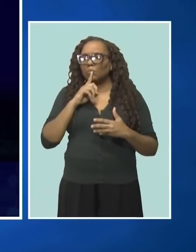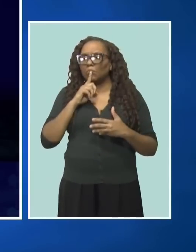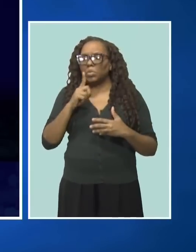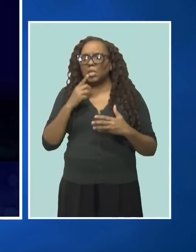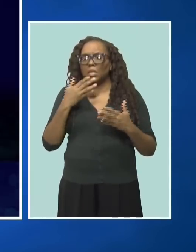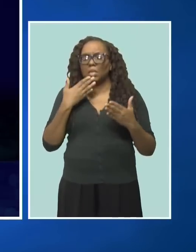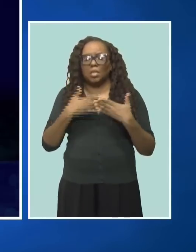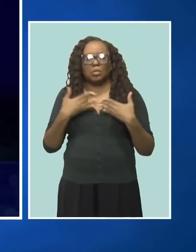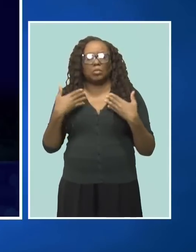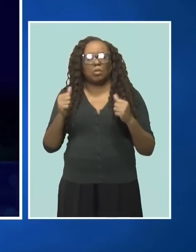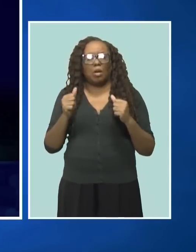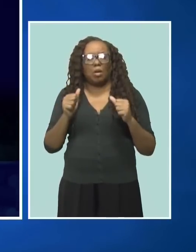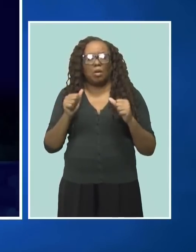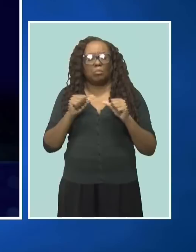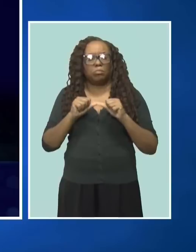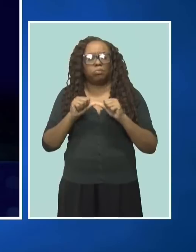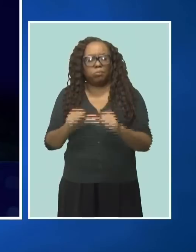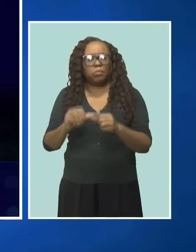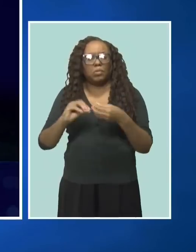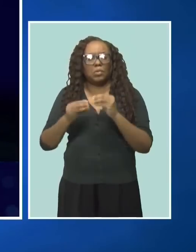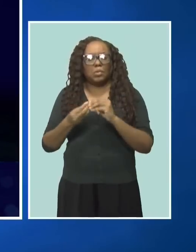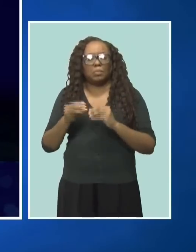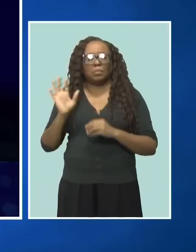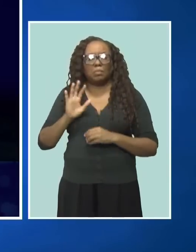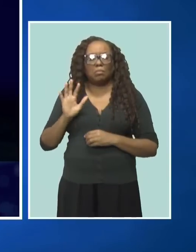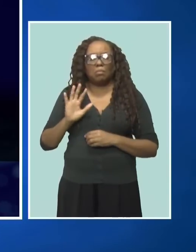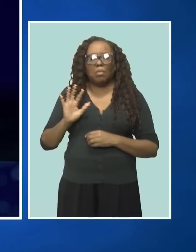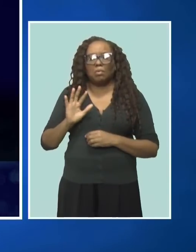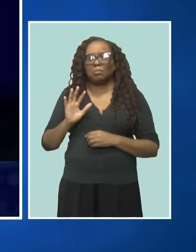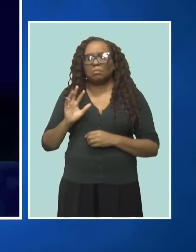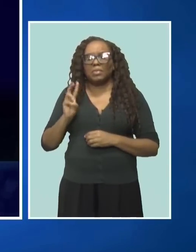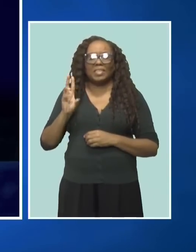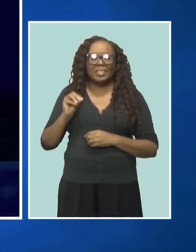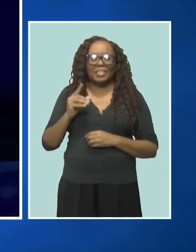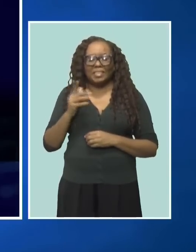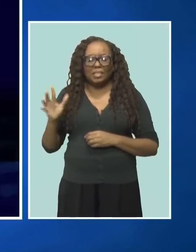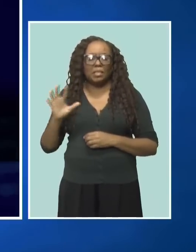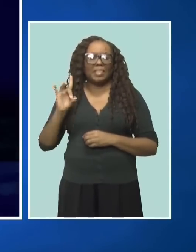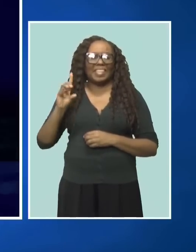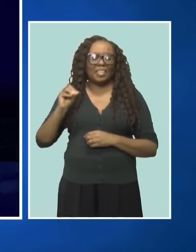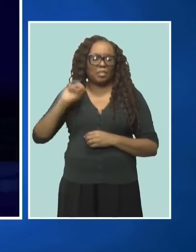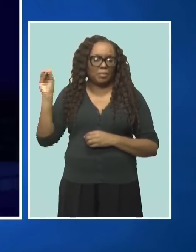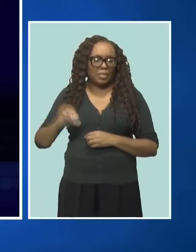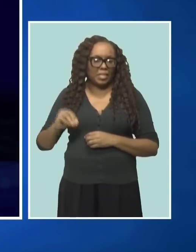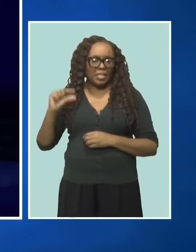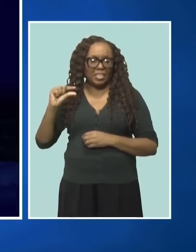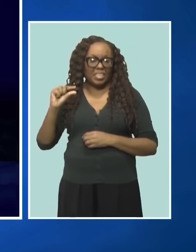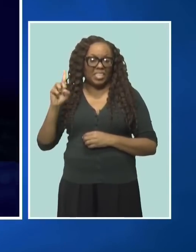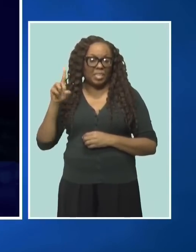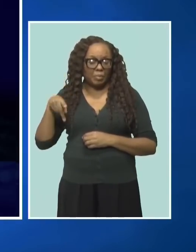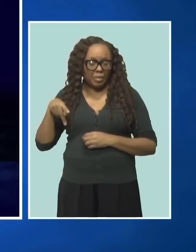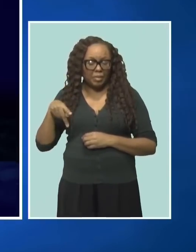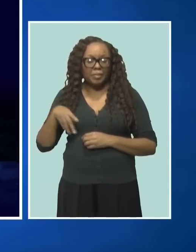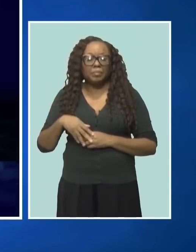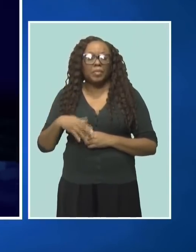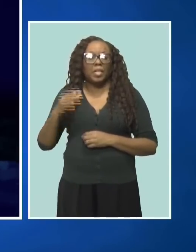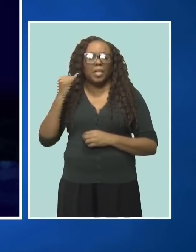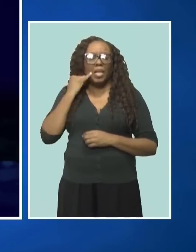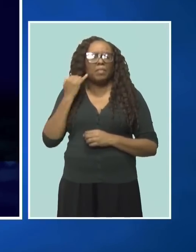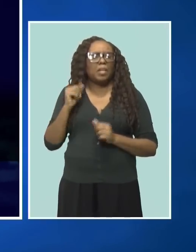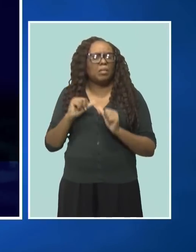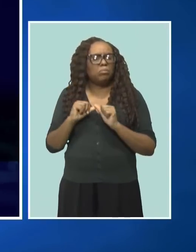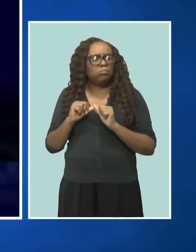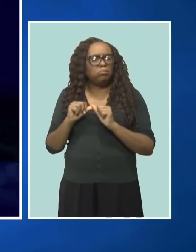convention of around 60 to 80% of GDP. And if it continues to head in that